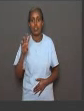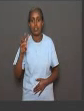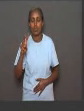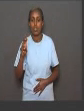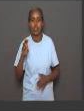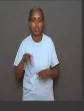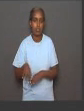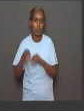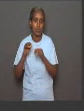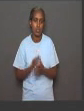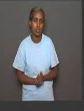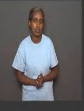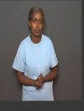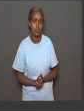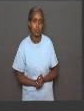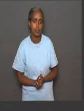420 students.